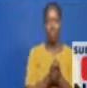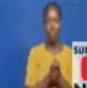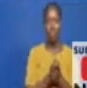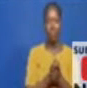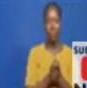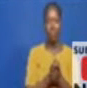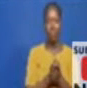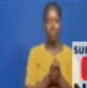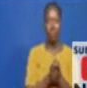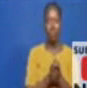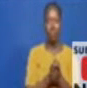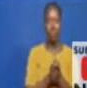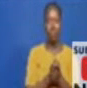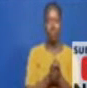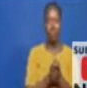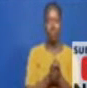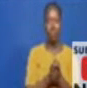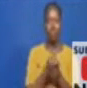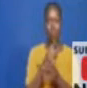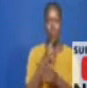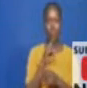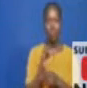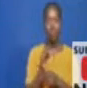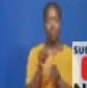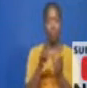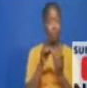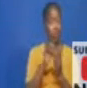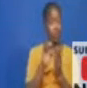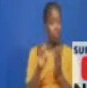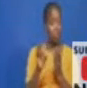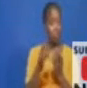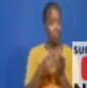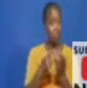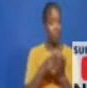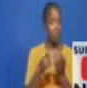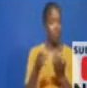in this one. So, to the nominee, the number of unemployed youths in Kenya is